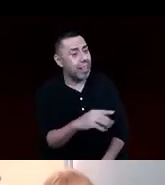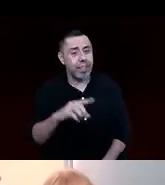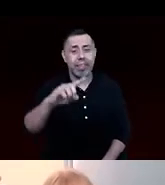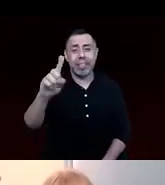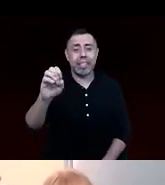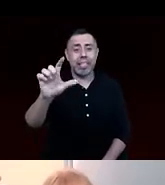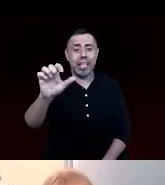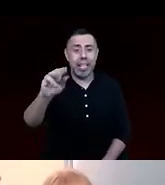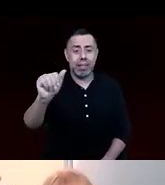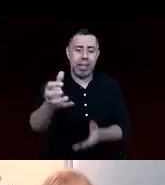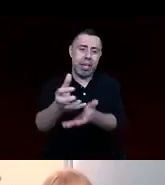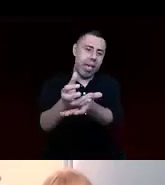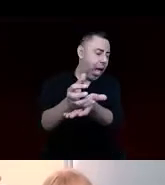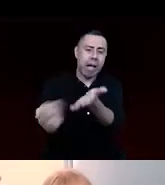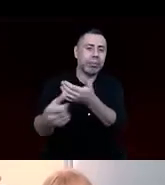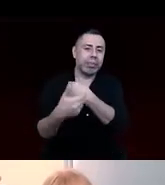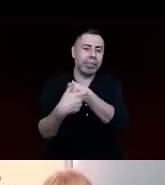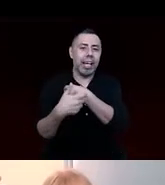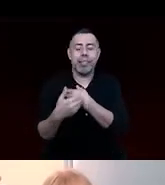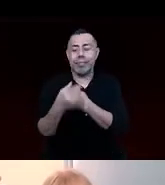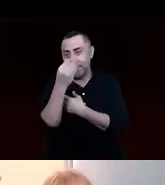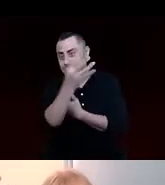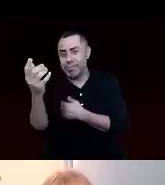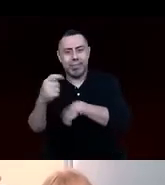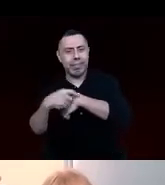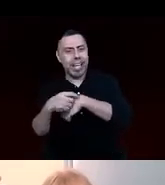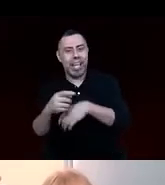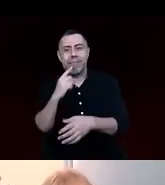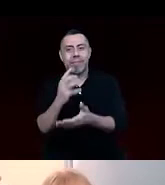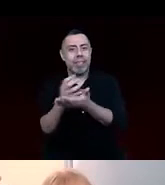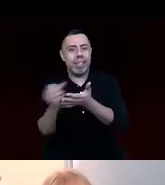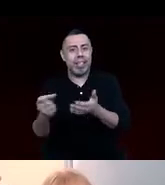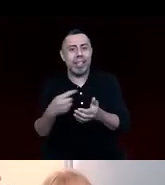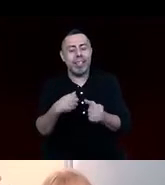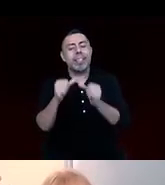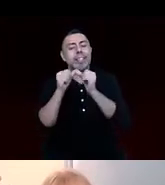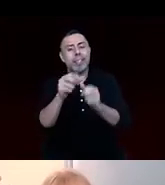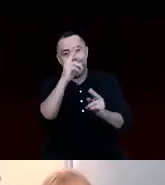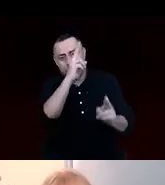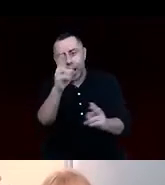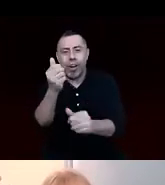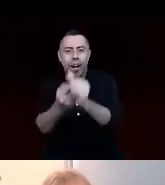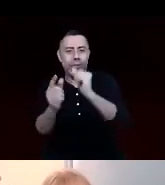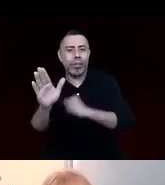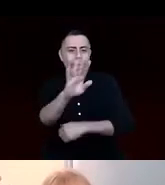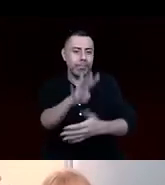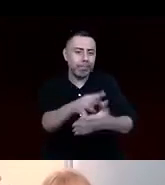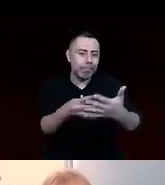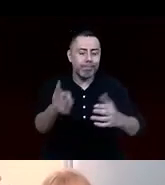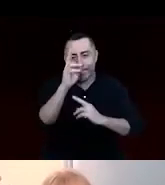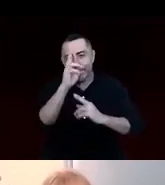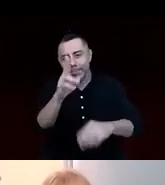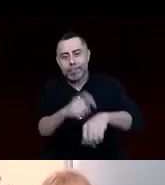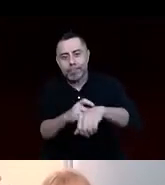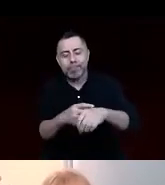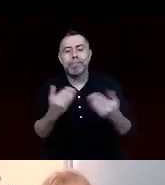time, everyone. We are out of time. Just in keeping with honoring everybody's time, let's go ahead and call it a